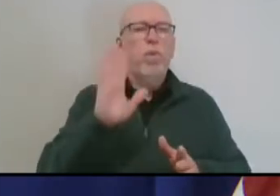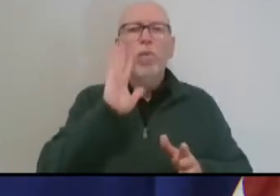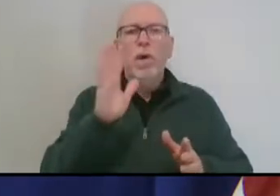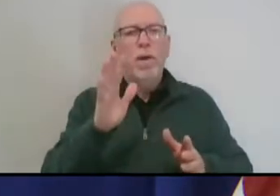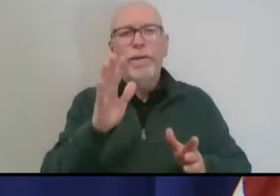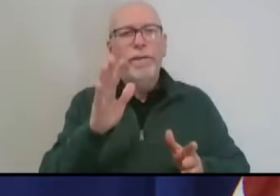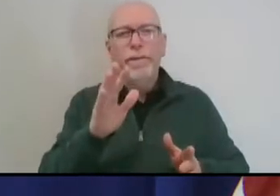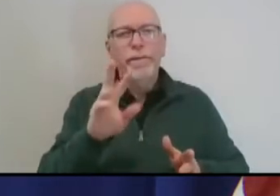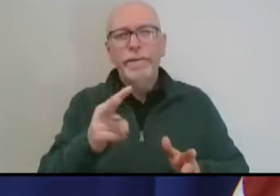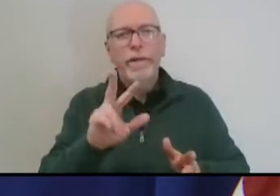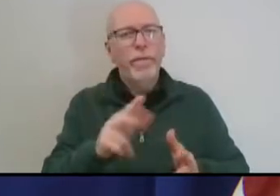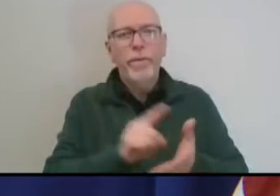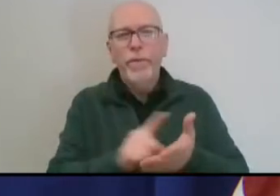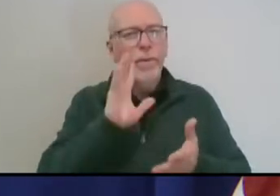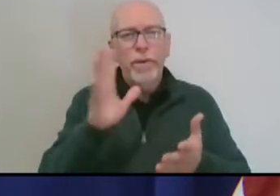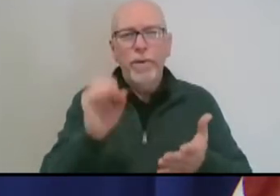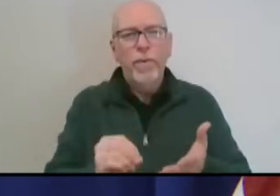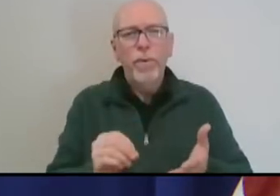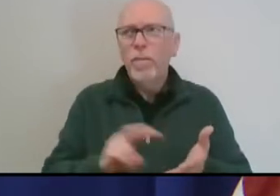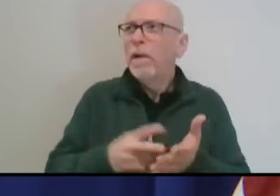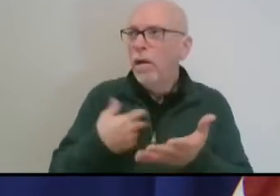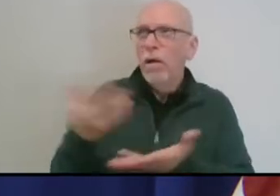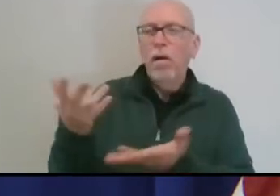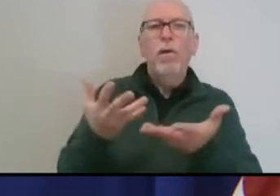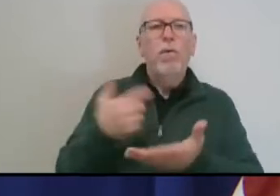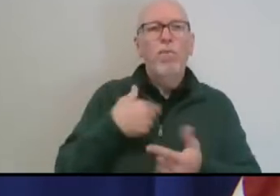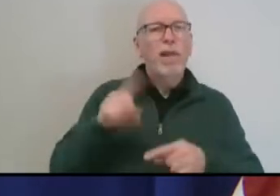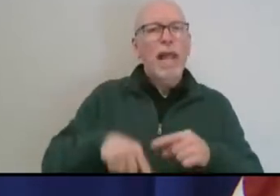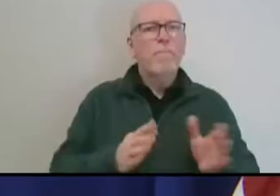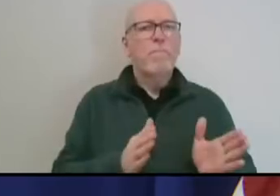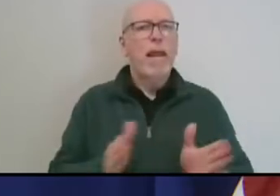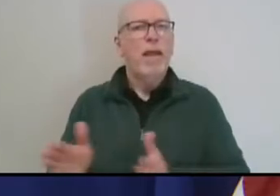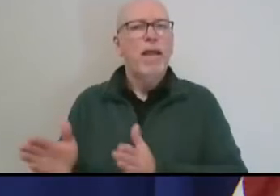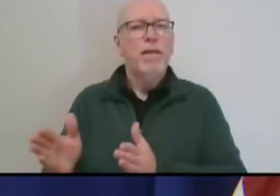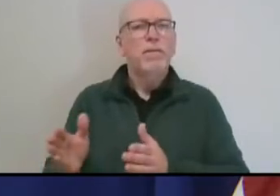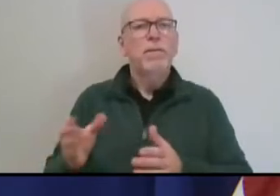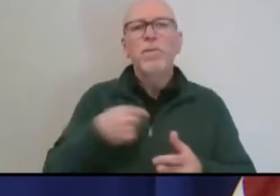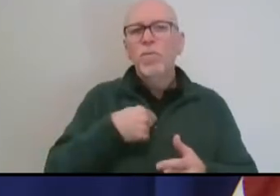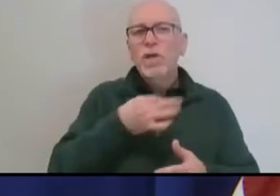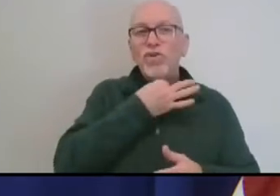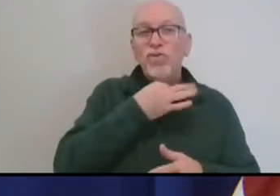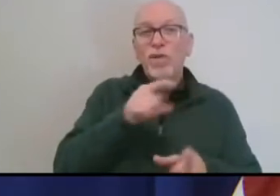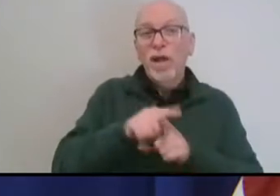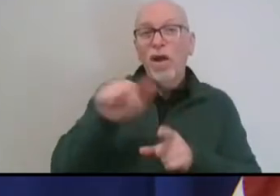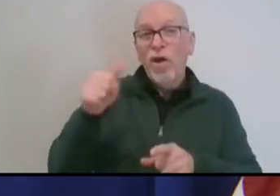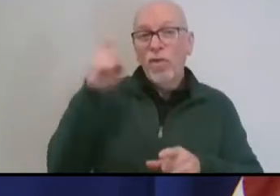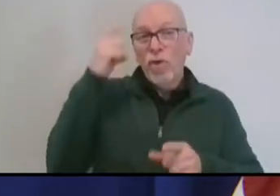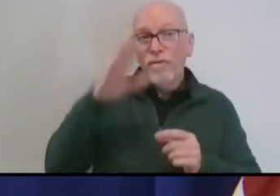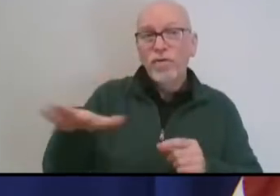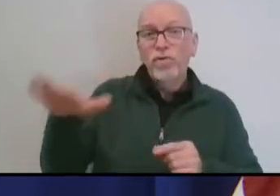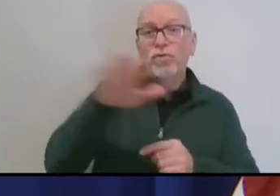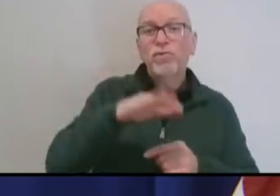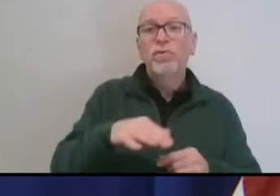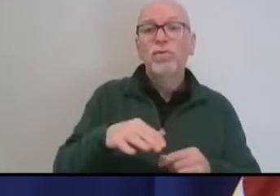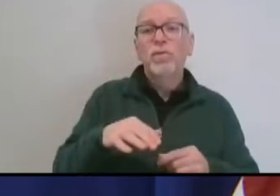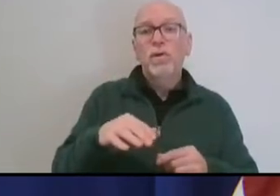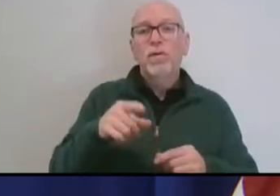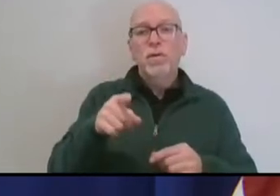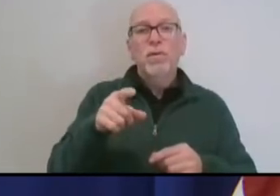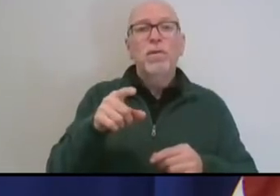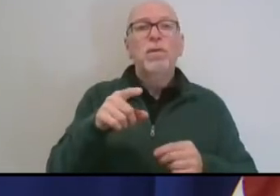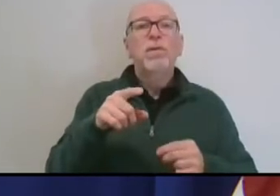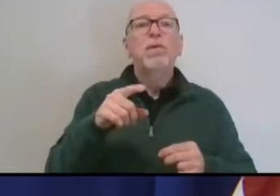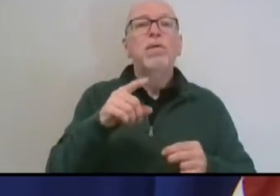week 3, that makes it harder for us to plan. And we're curious, as are other governors around the country, the accounting of